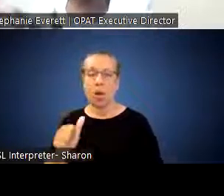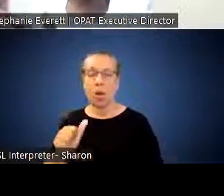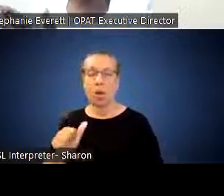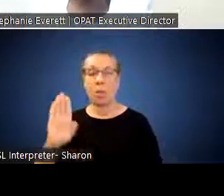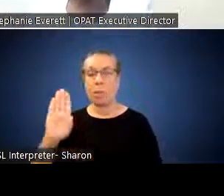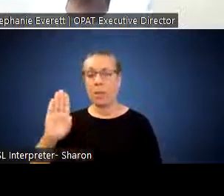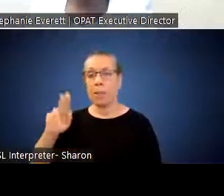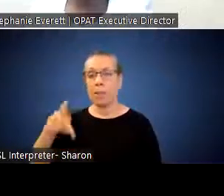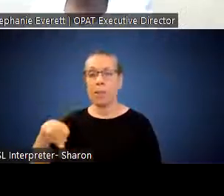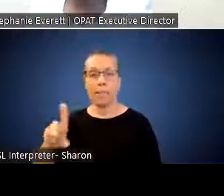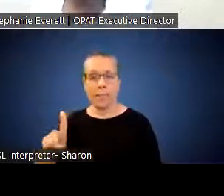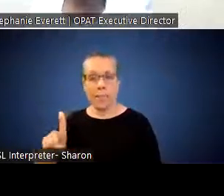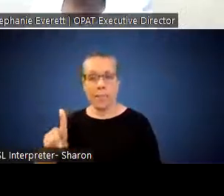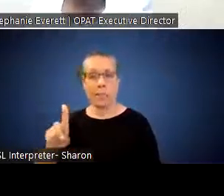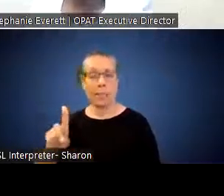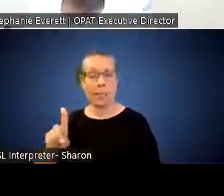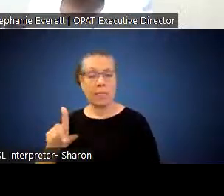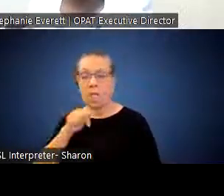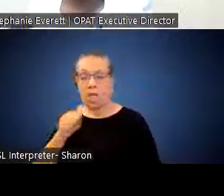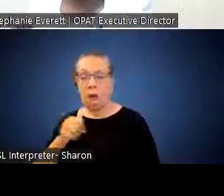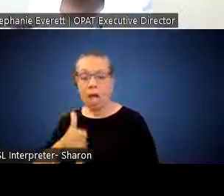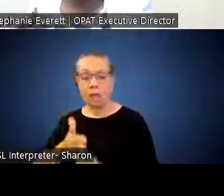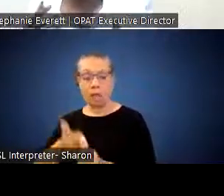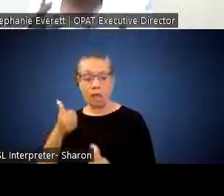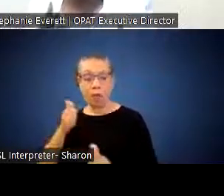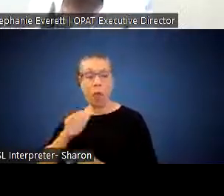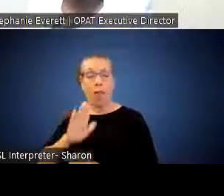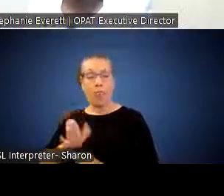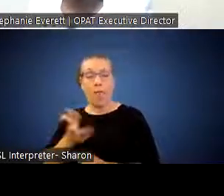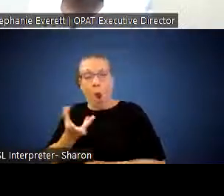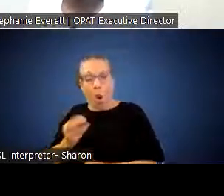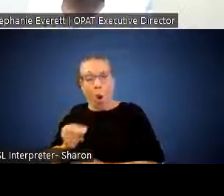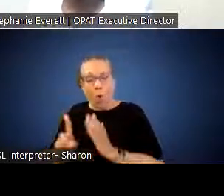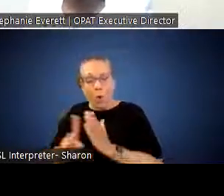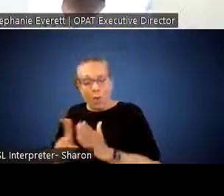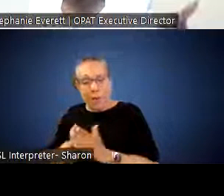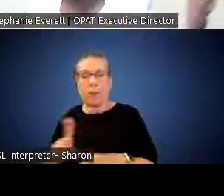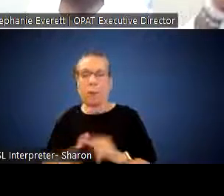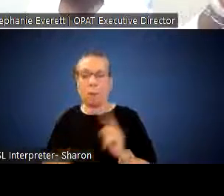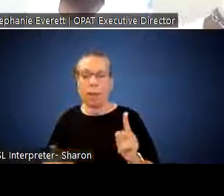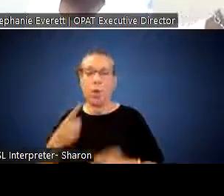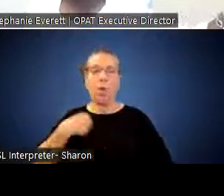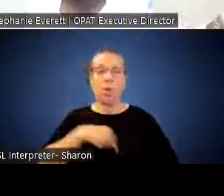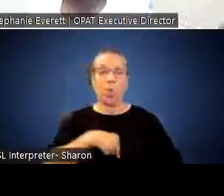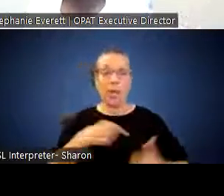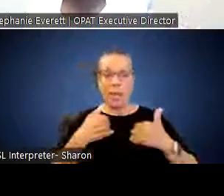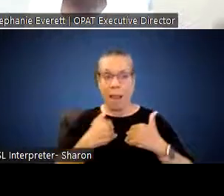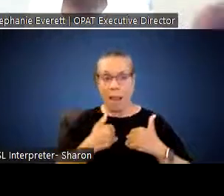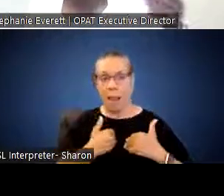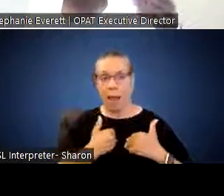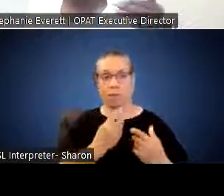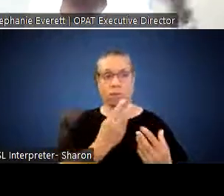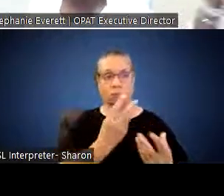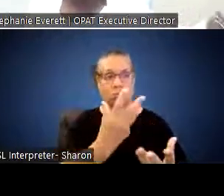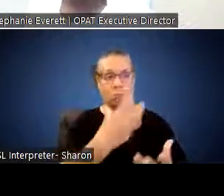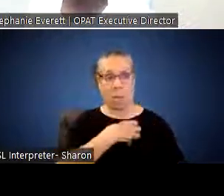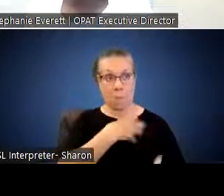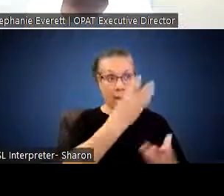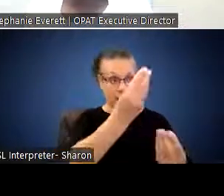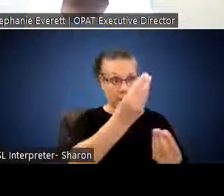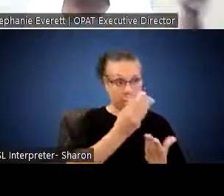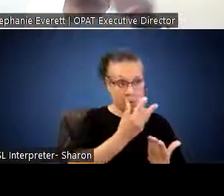complaint investigation, but it does let them know that this is going on. So Post Commission